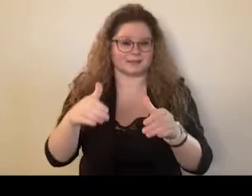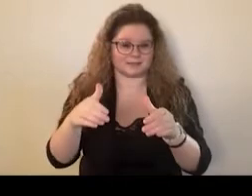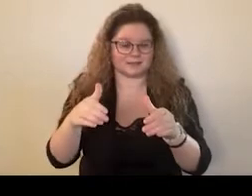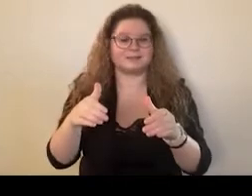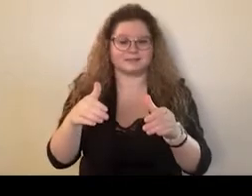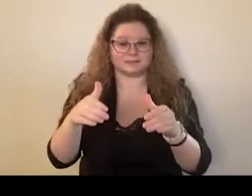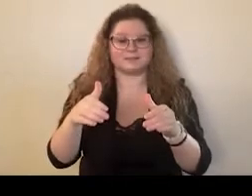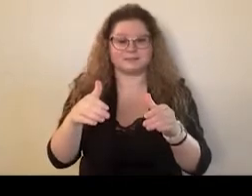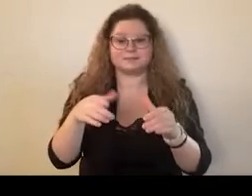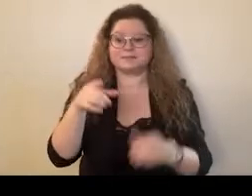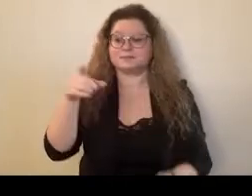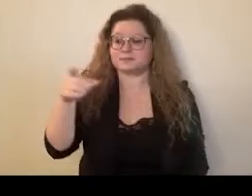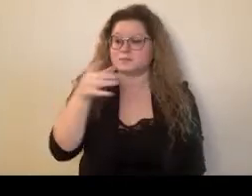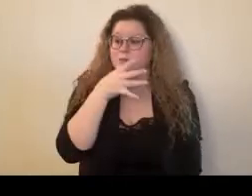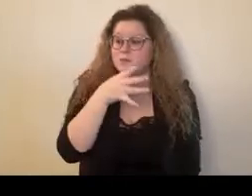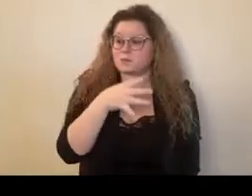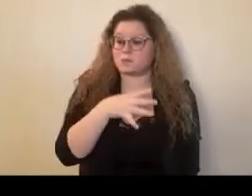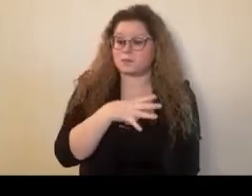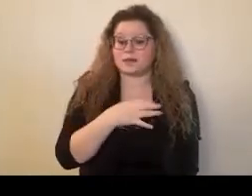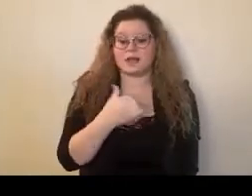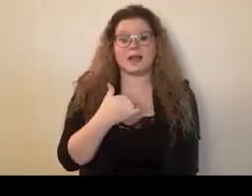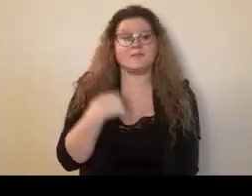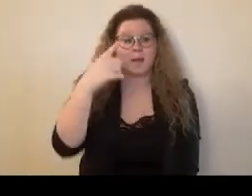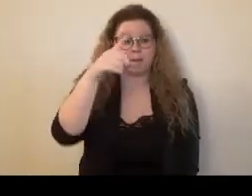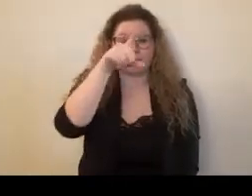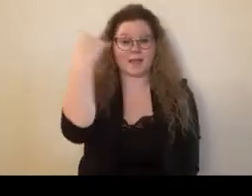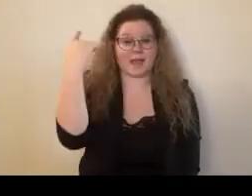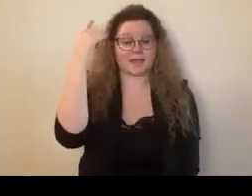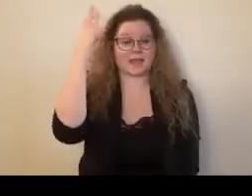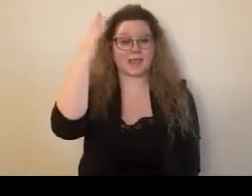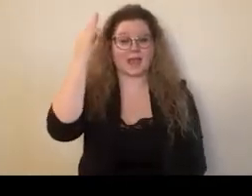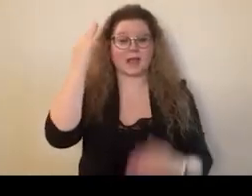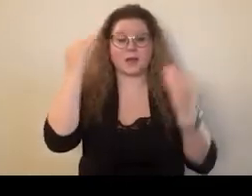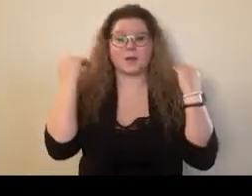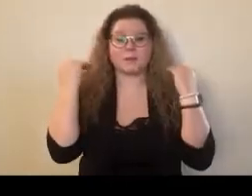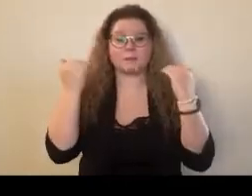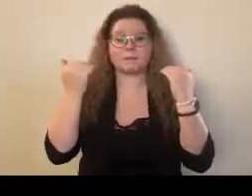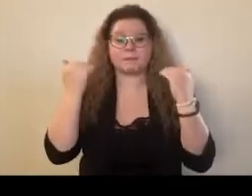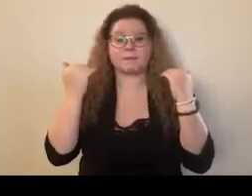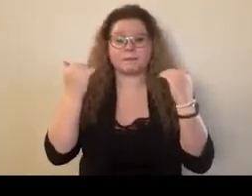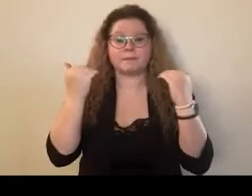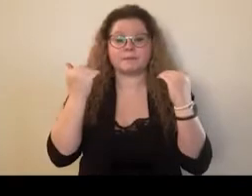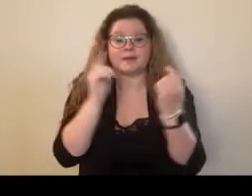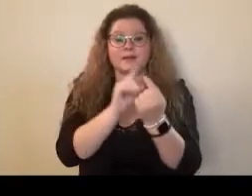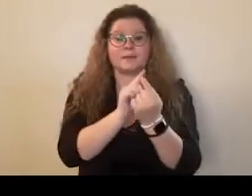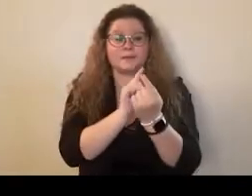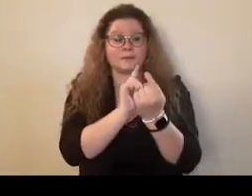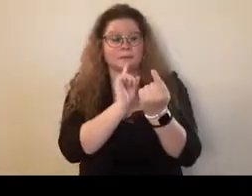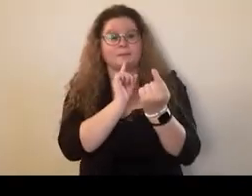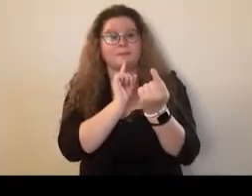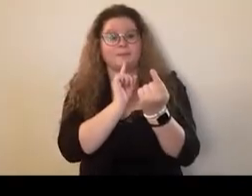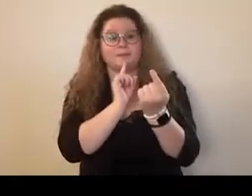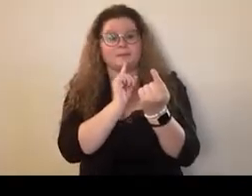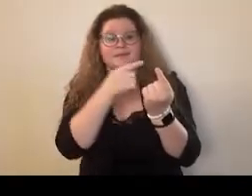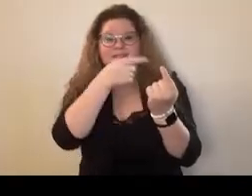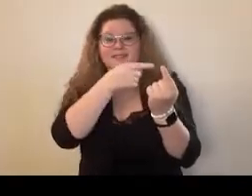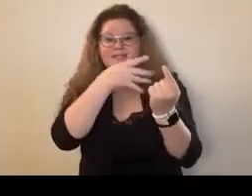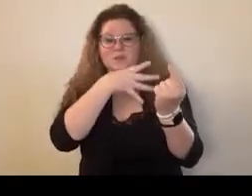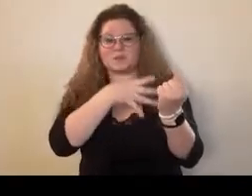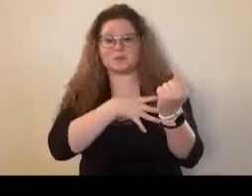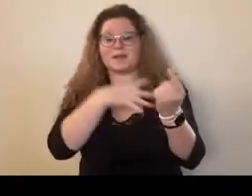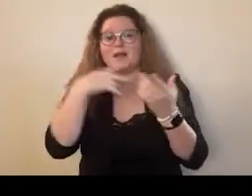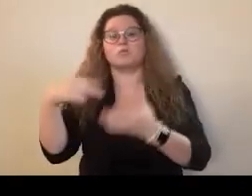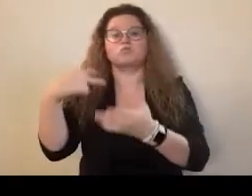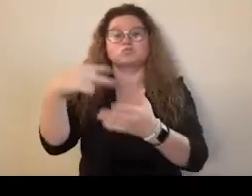lady, suntanned with a black bob haircut, is leaning slightly back from her partner, another lady, as they dance